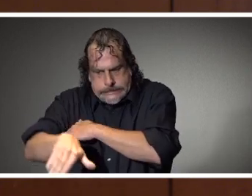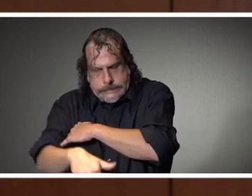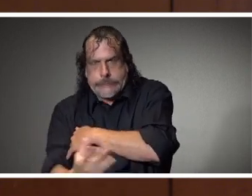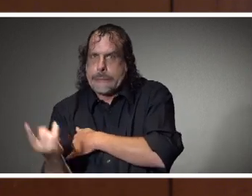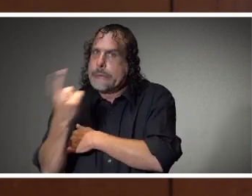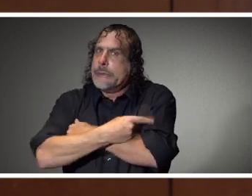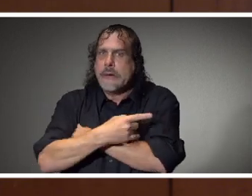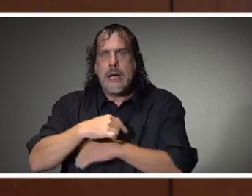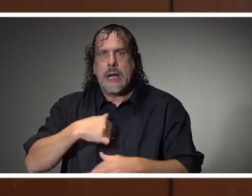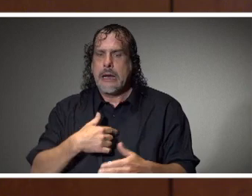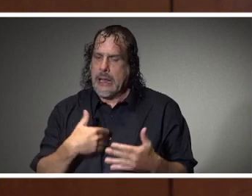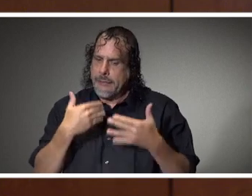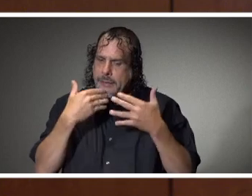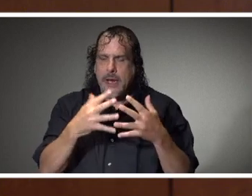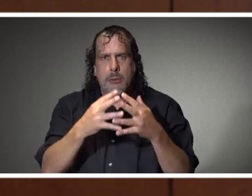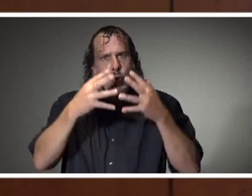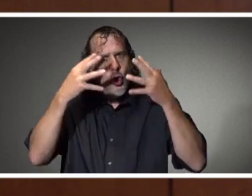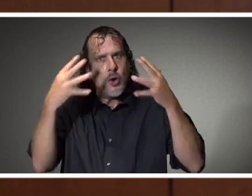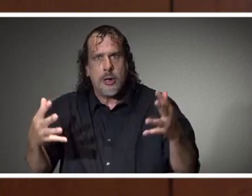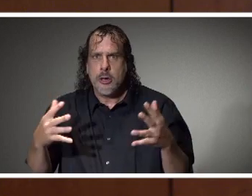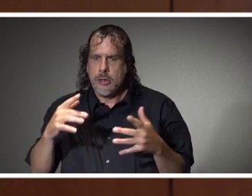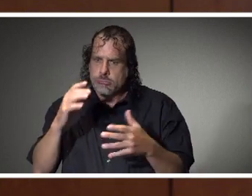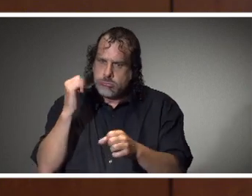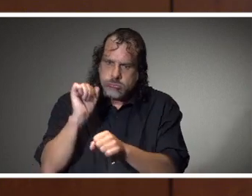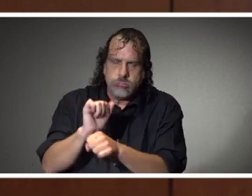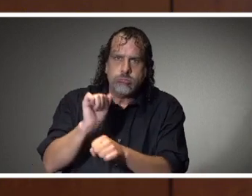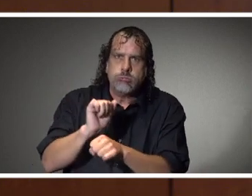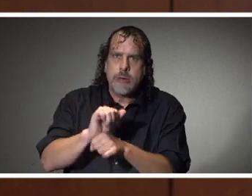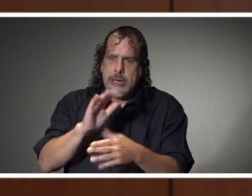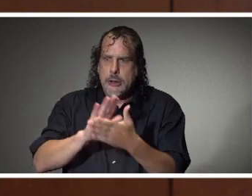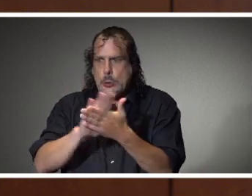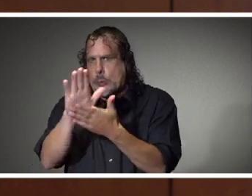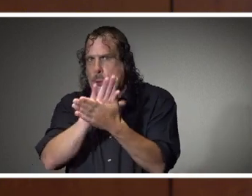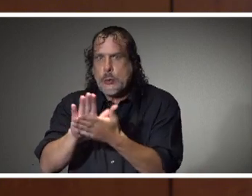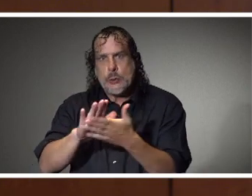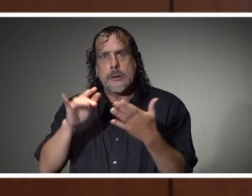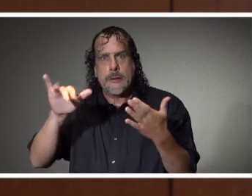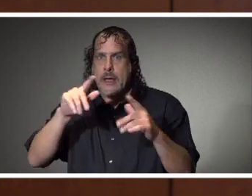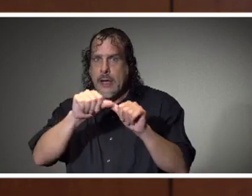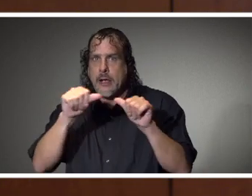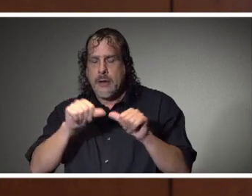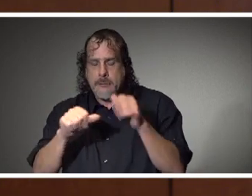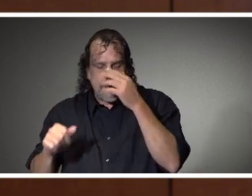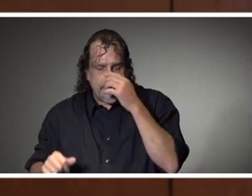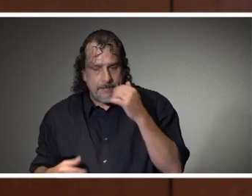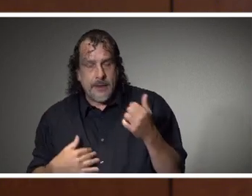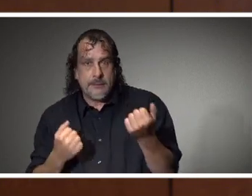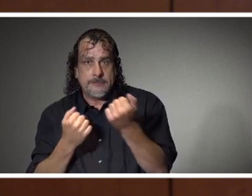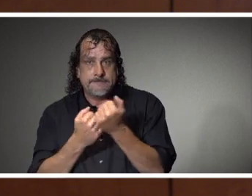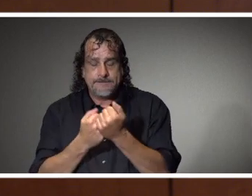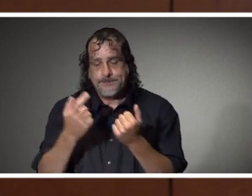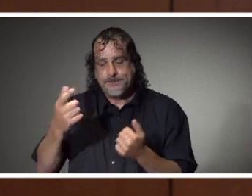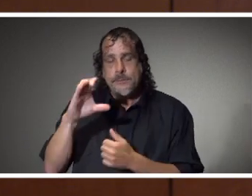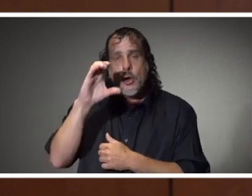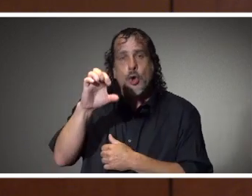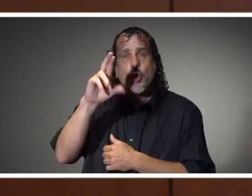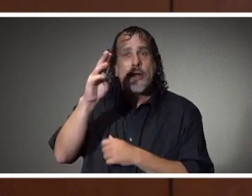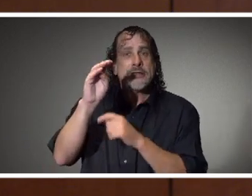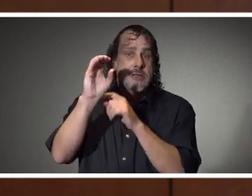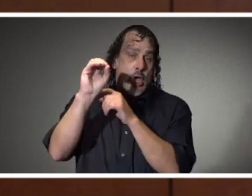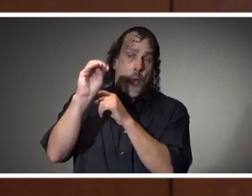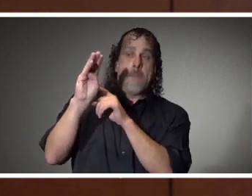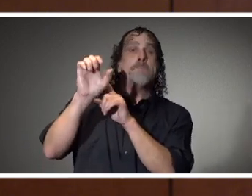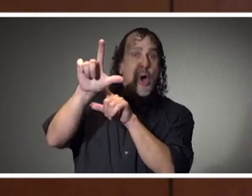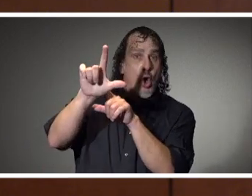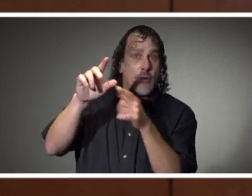for just plodding forward and getting that area looking very well. We continue to support Cristobal that came through. We did get a